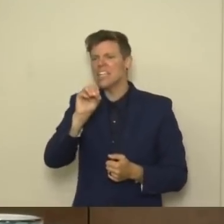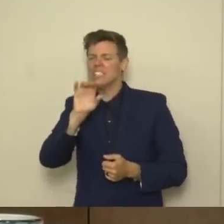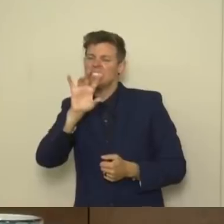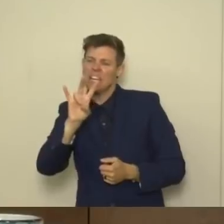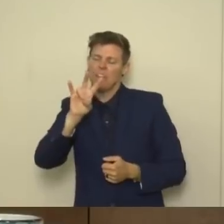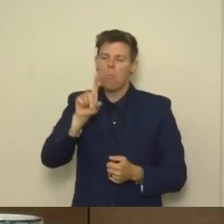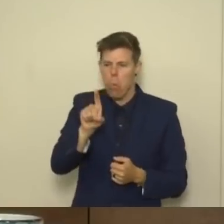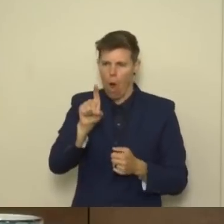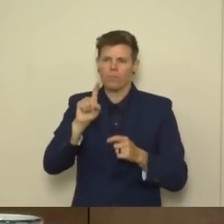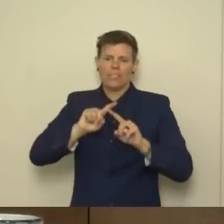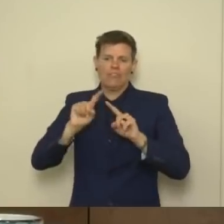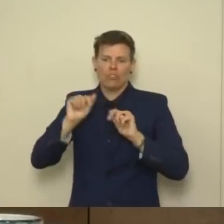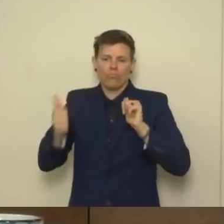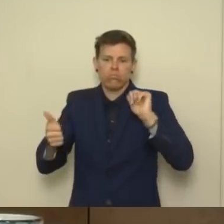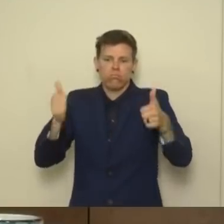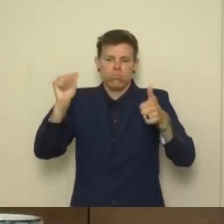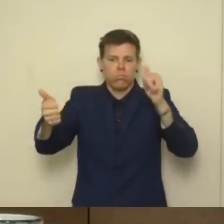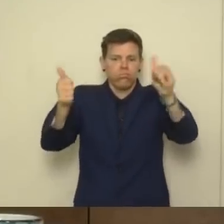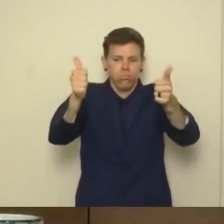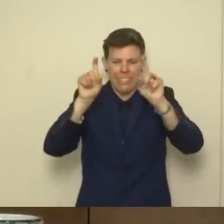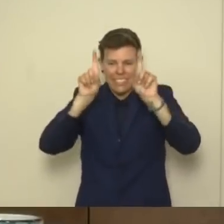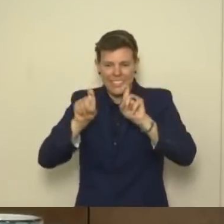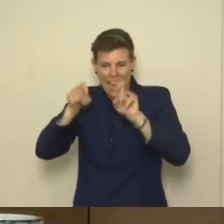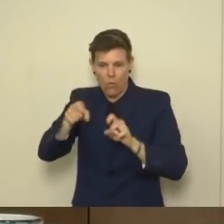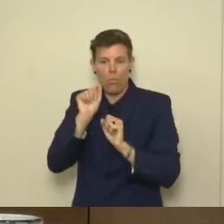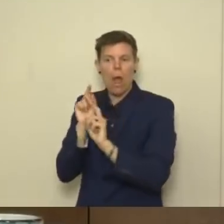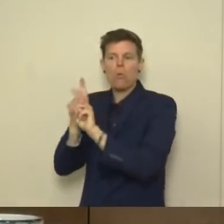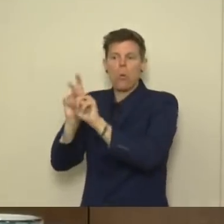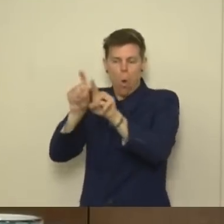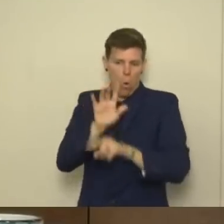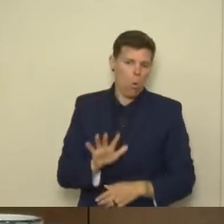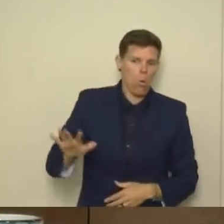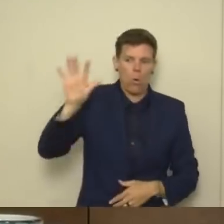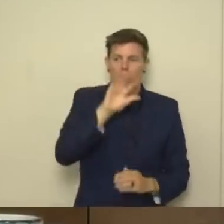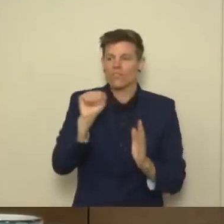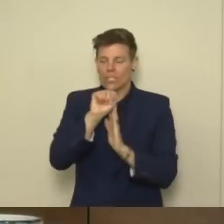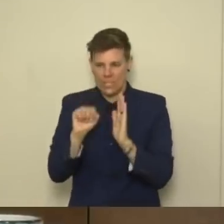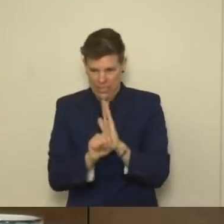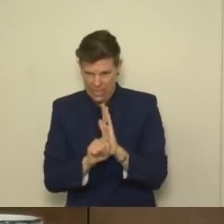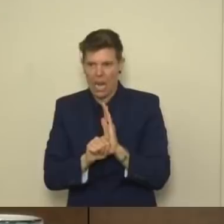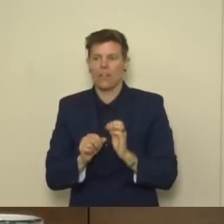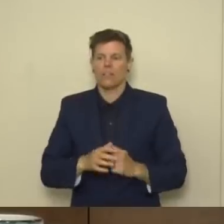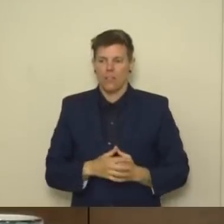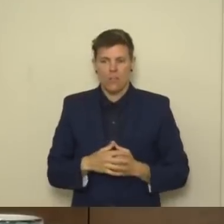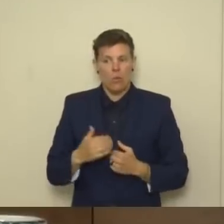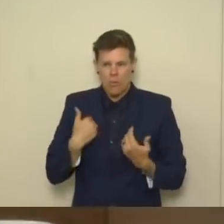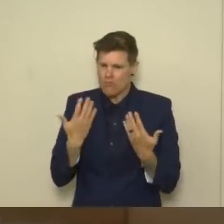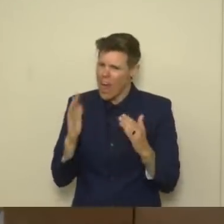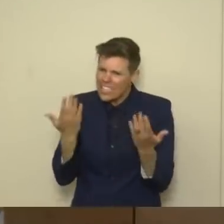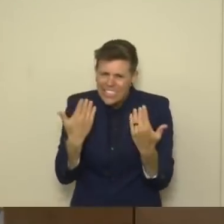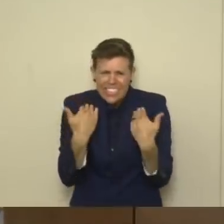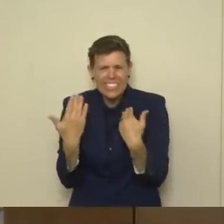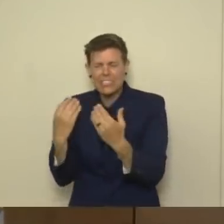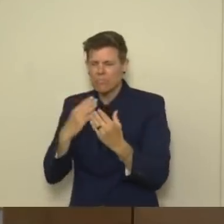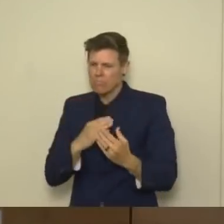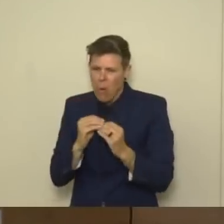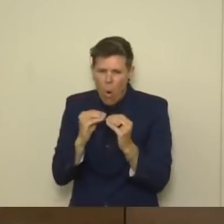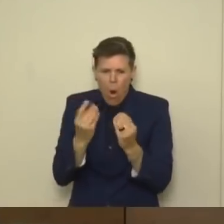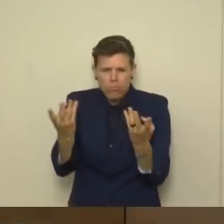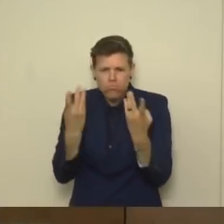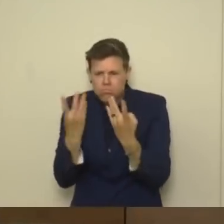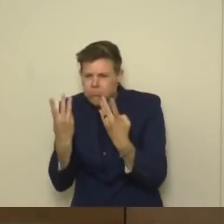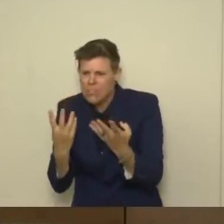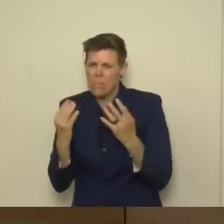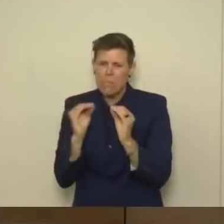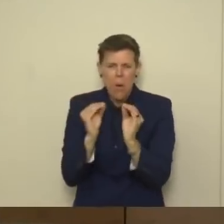available statewide, and we'll continue to be diligent to get as many New Mexicans tested as we can, while